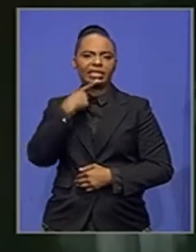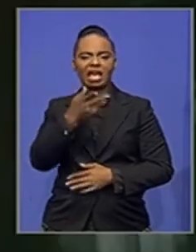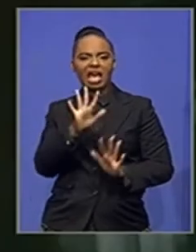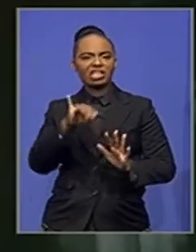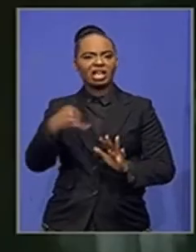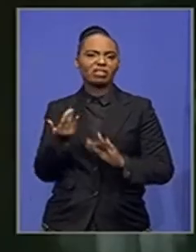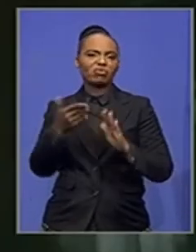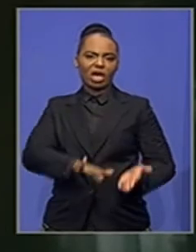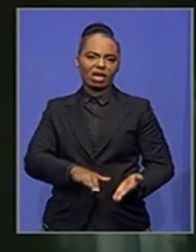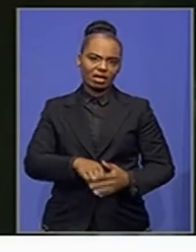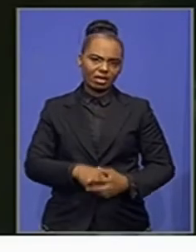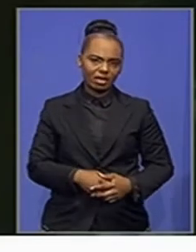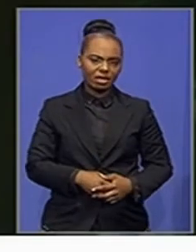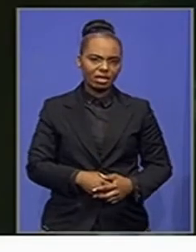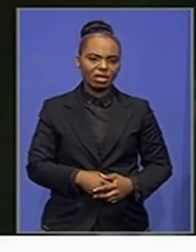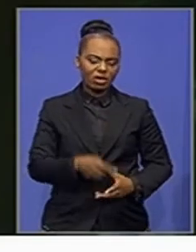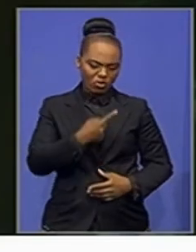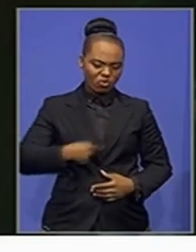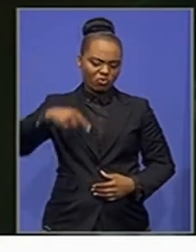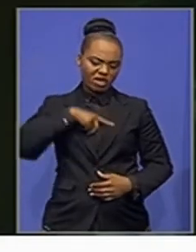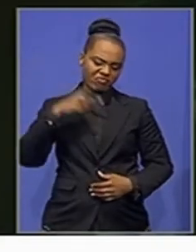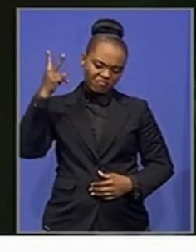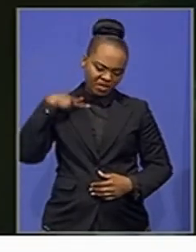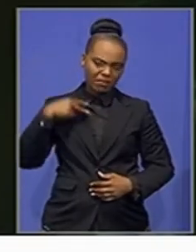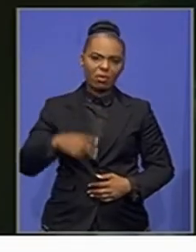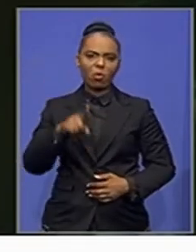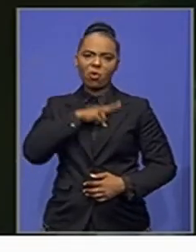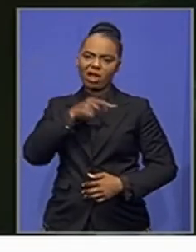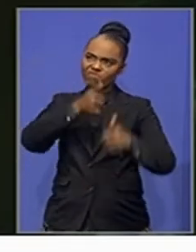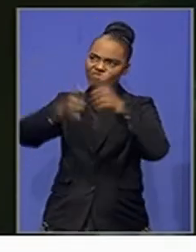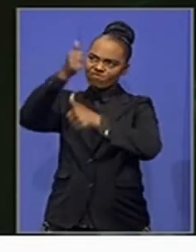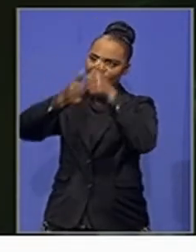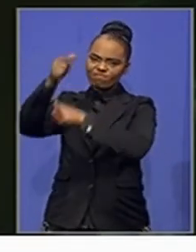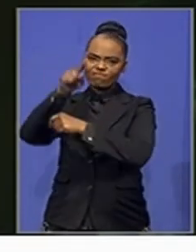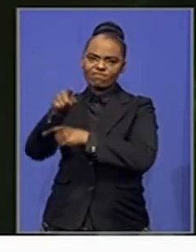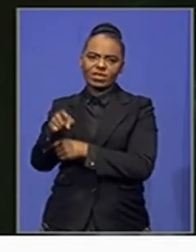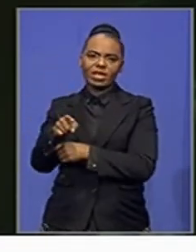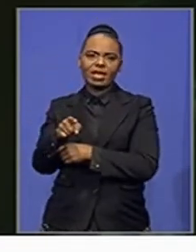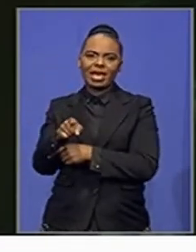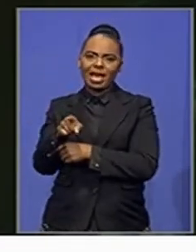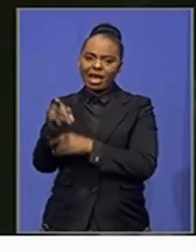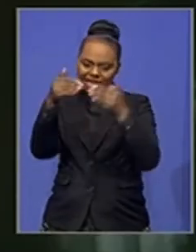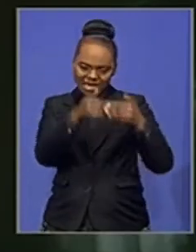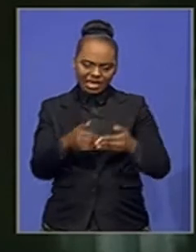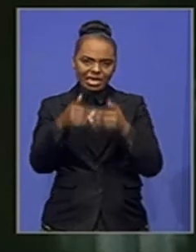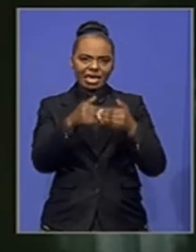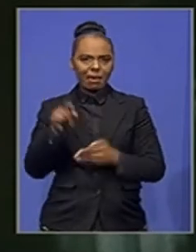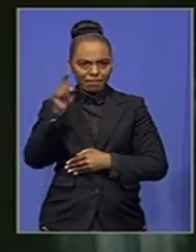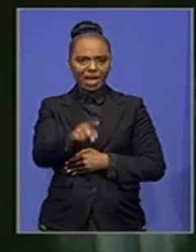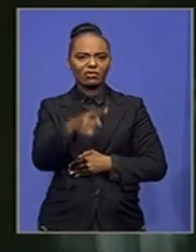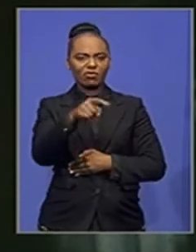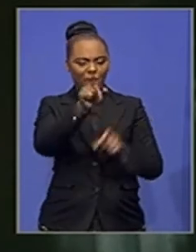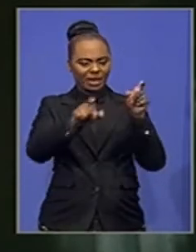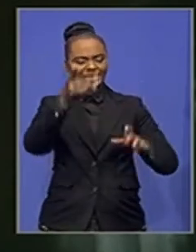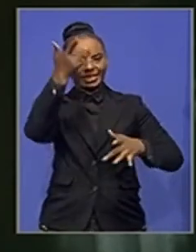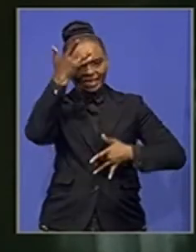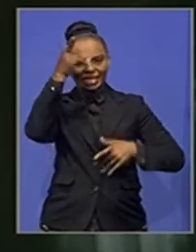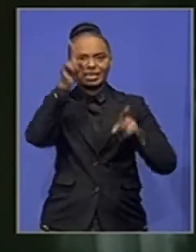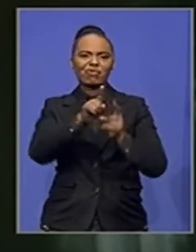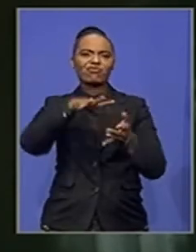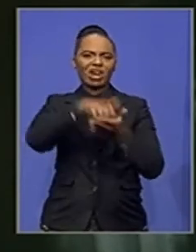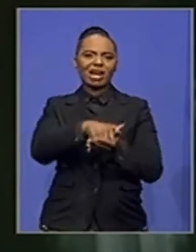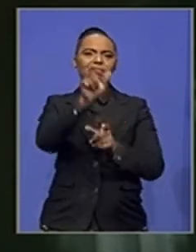deeply disappointed that these senior staff who are entrusted with providing care for the sick and vulnerable